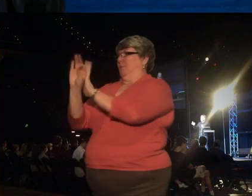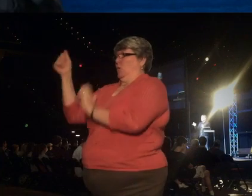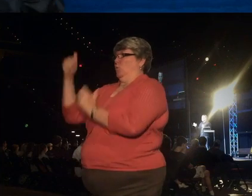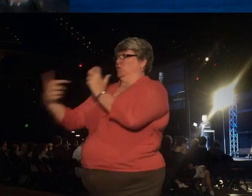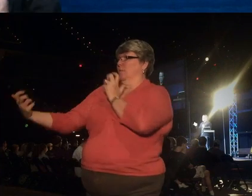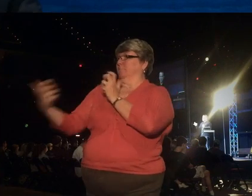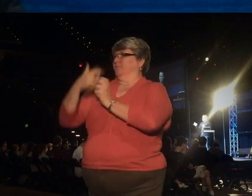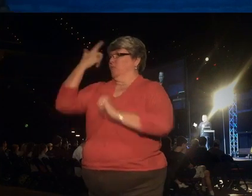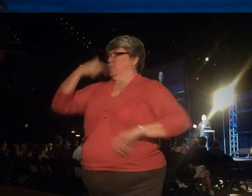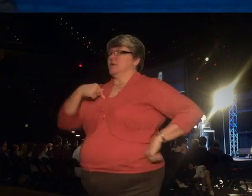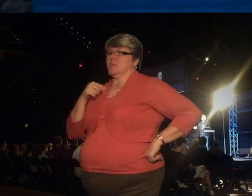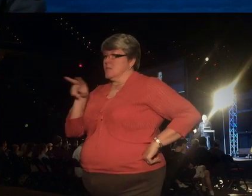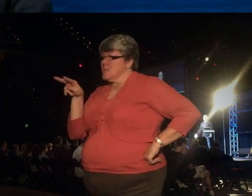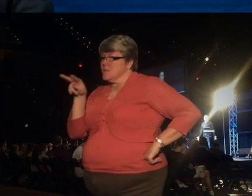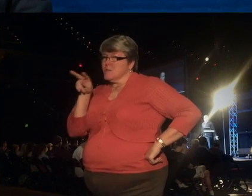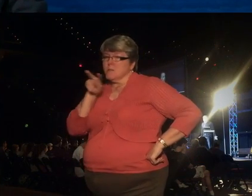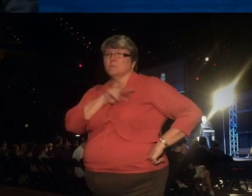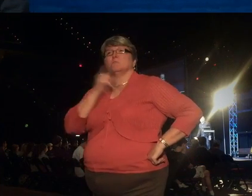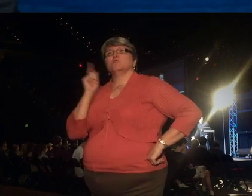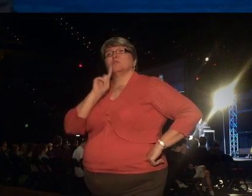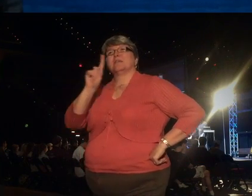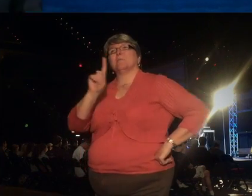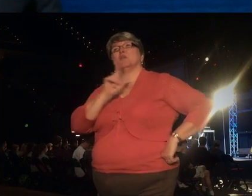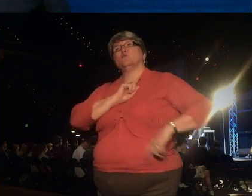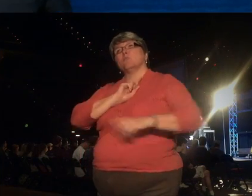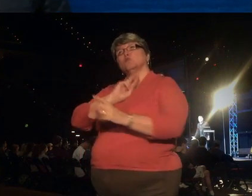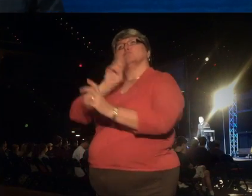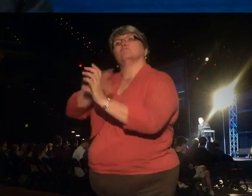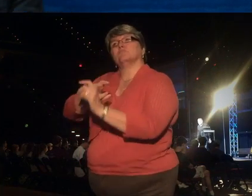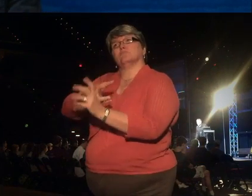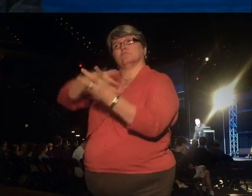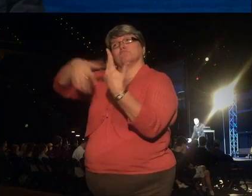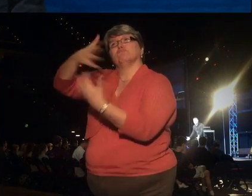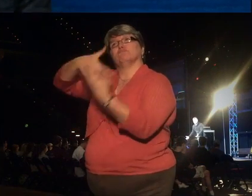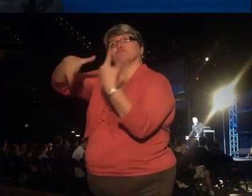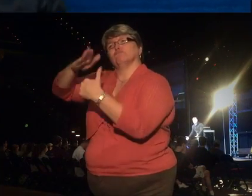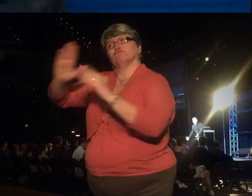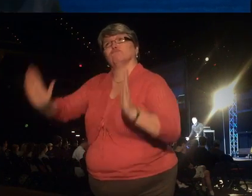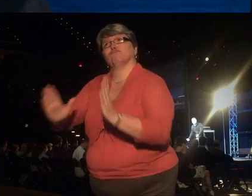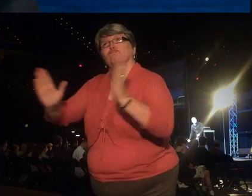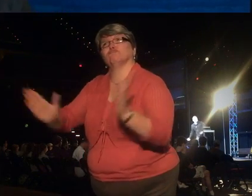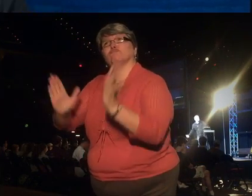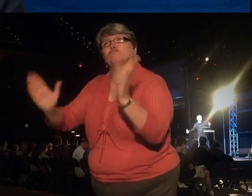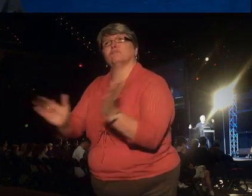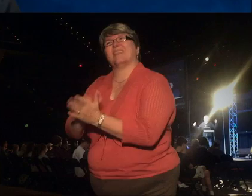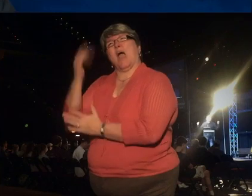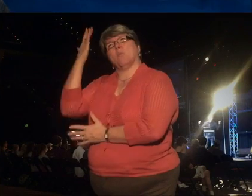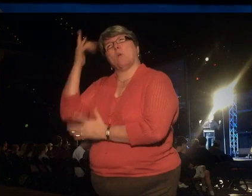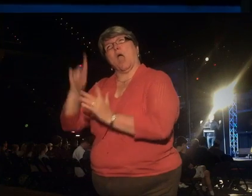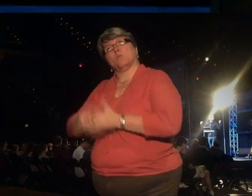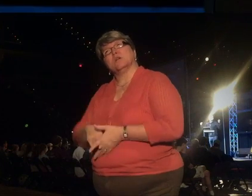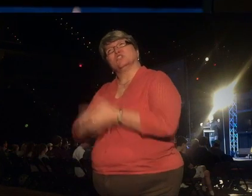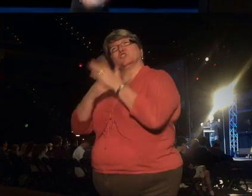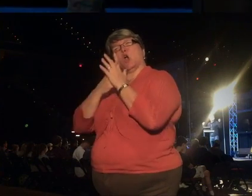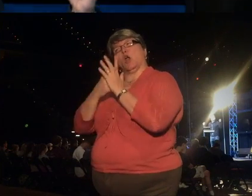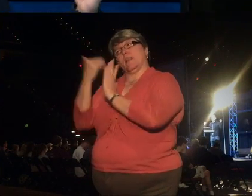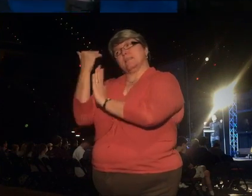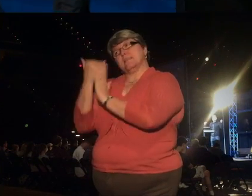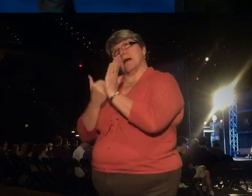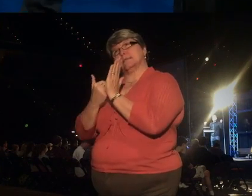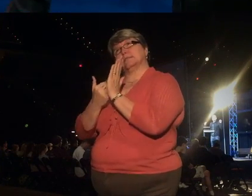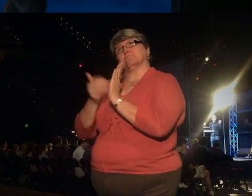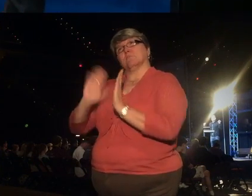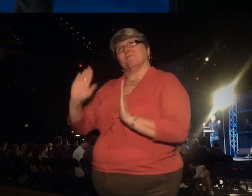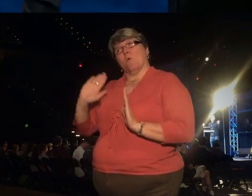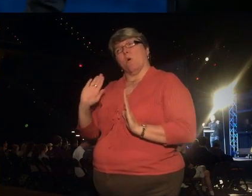me. You're meant to come in as a contributor, a community builder. That's why we started this series the way we did,